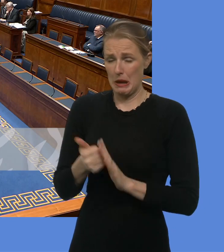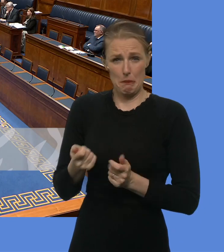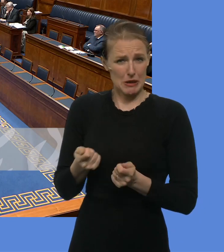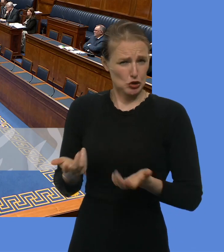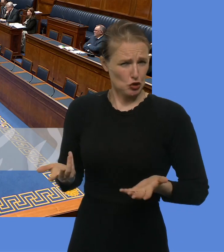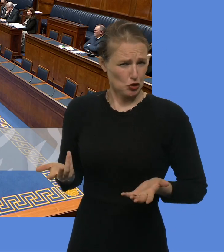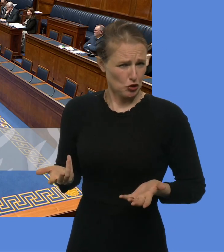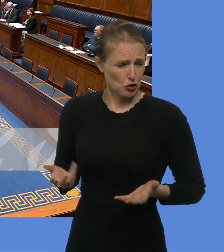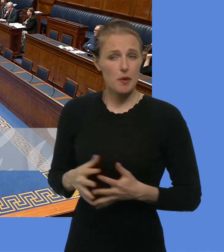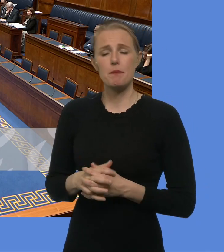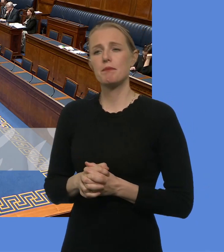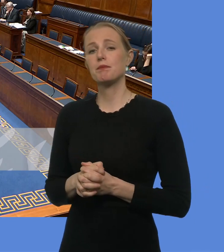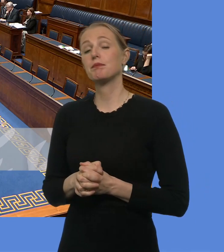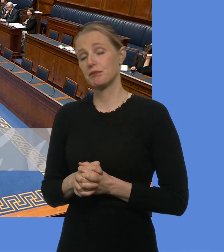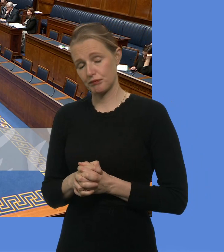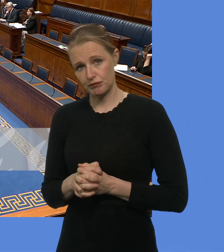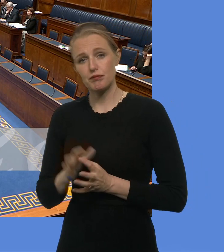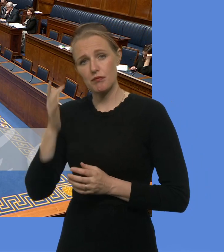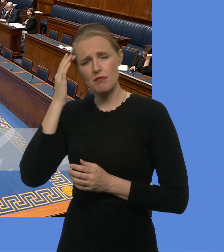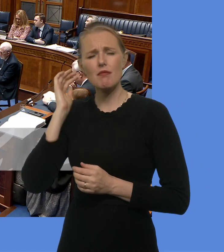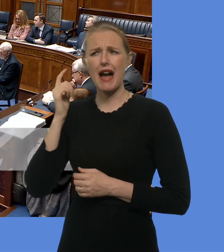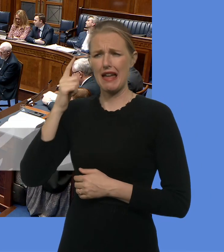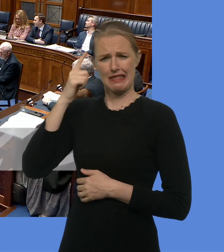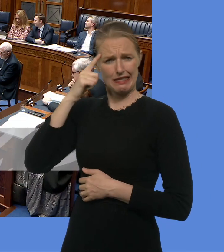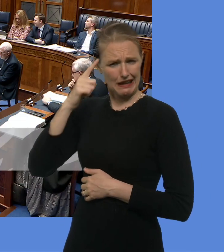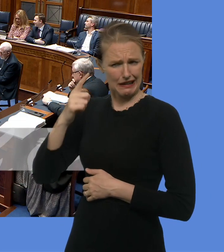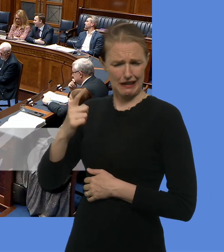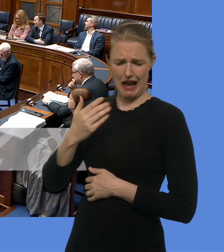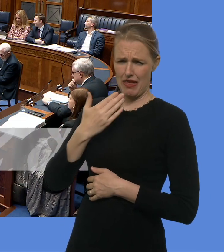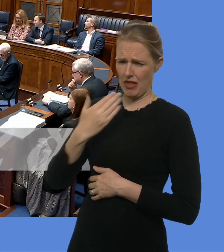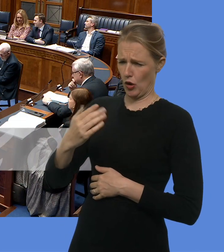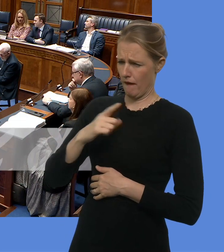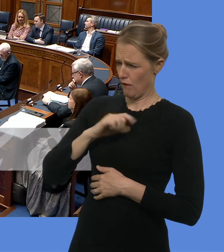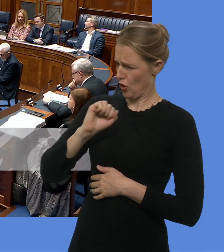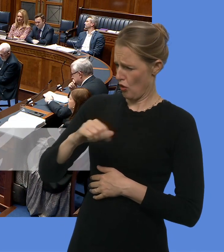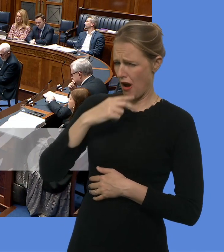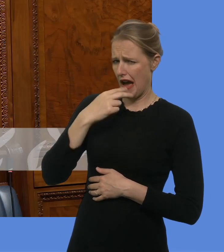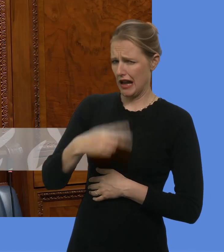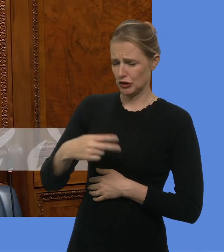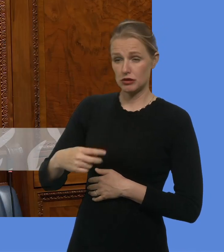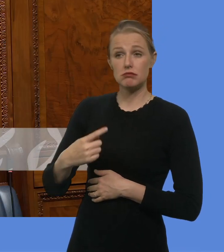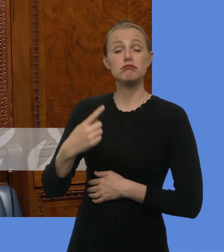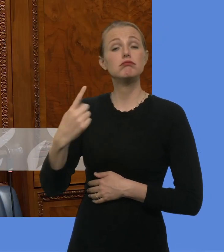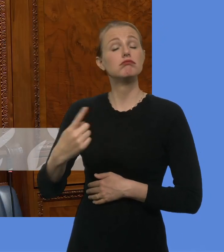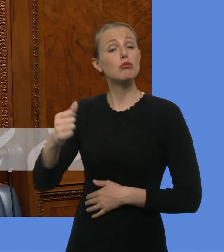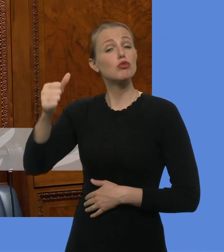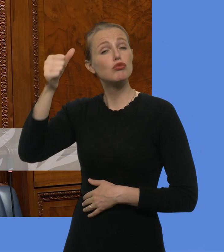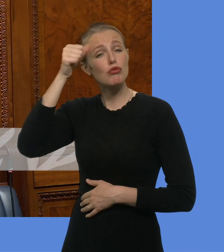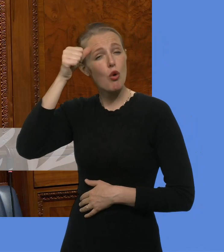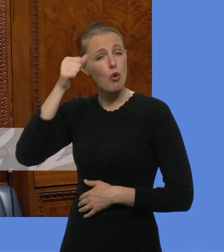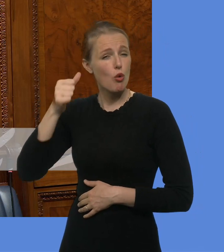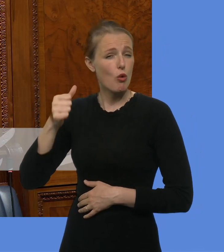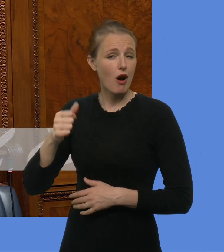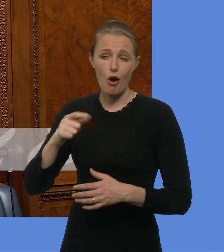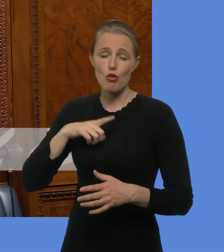Dr. Aiken. I thank the Justice Minister for her comments. She will be fully aware that in her earlier comments